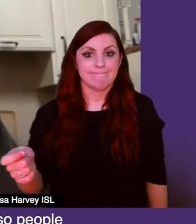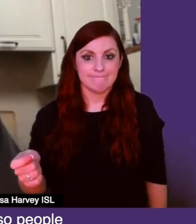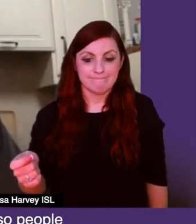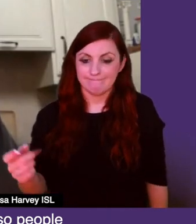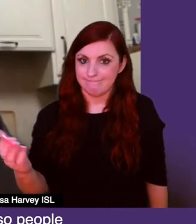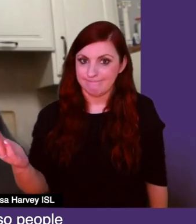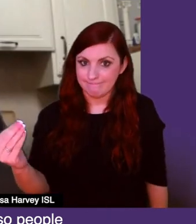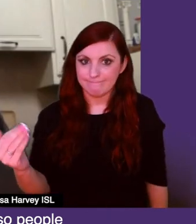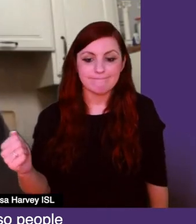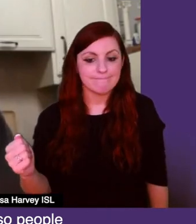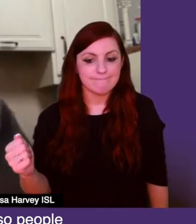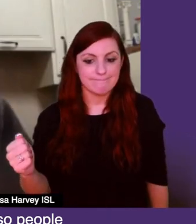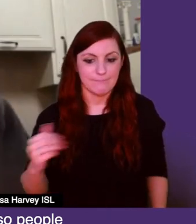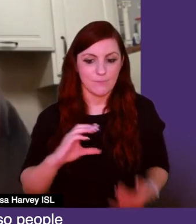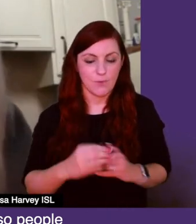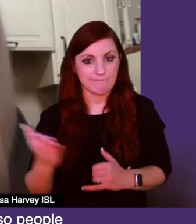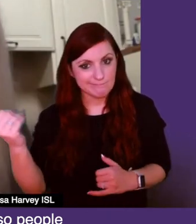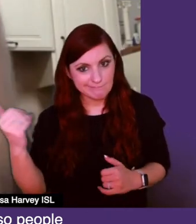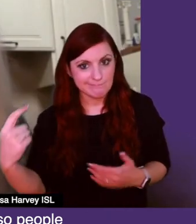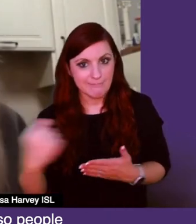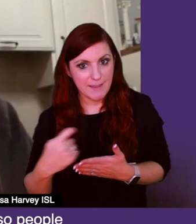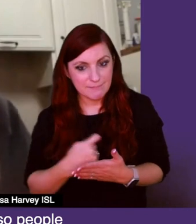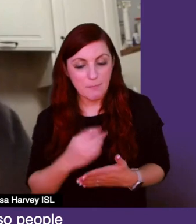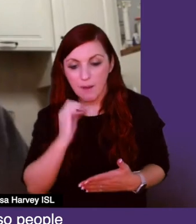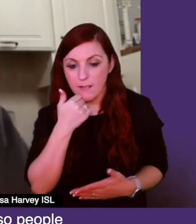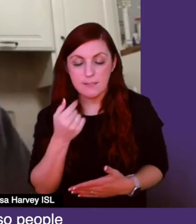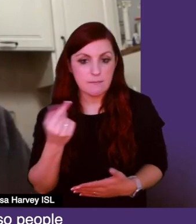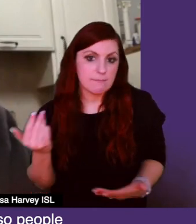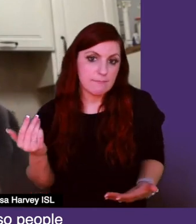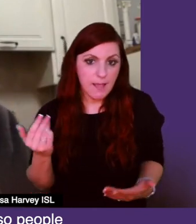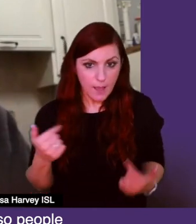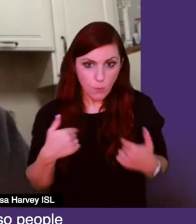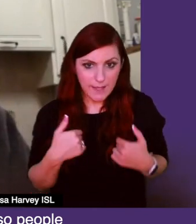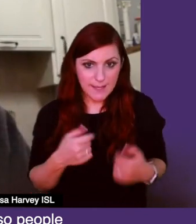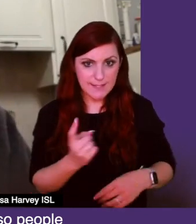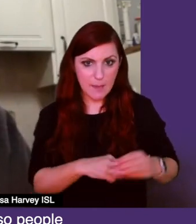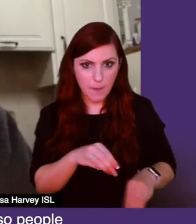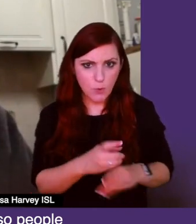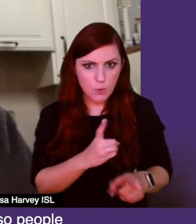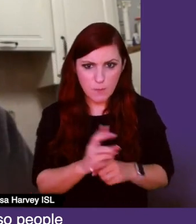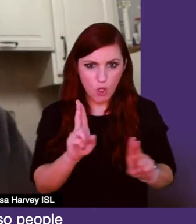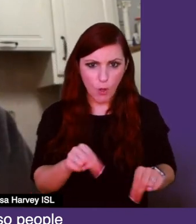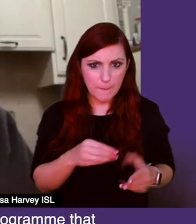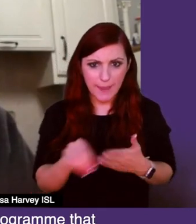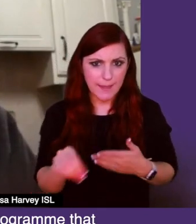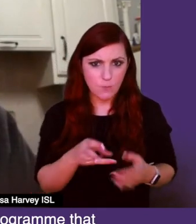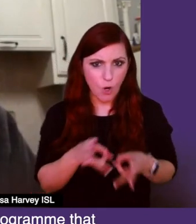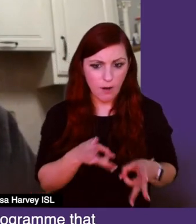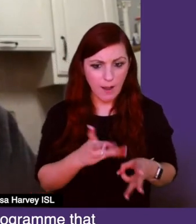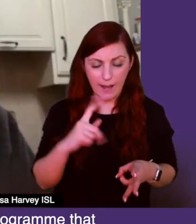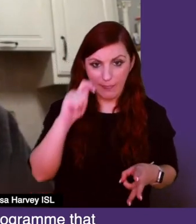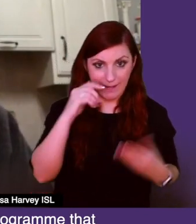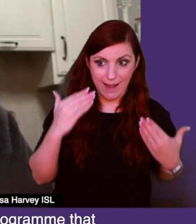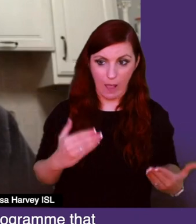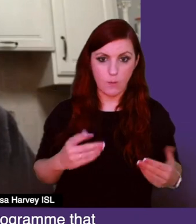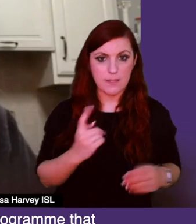and clanking it around so people will give me money. Because as disabled people, we do so much unpaid labor. And I think it's time